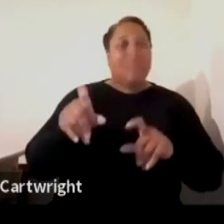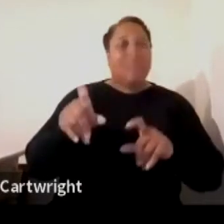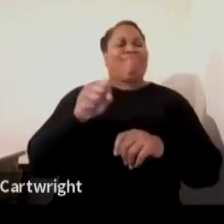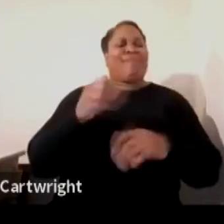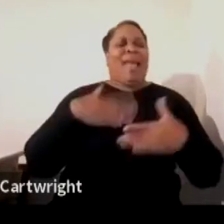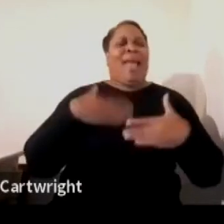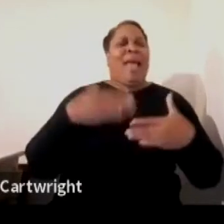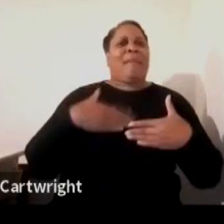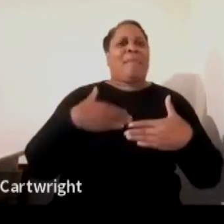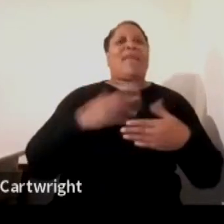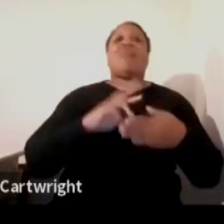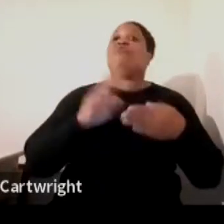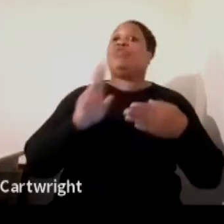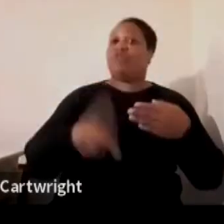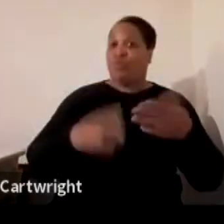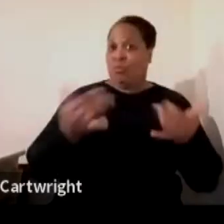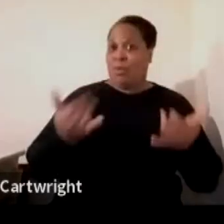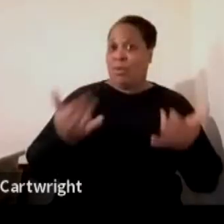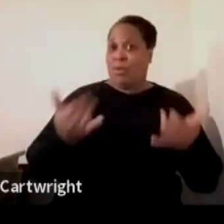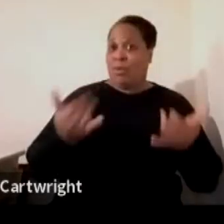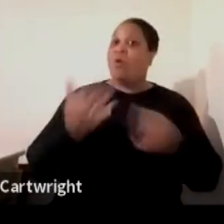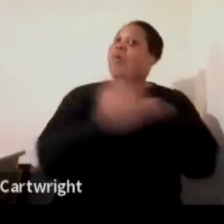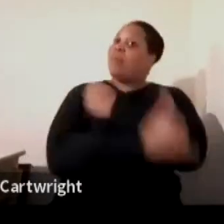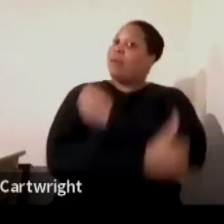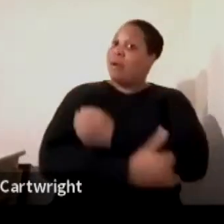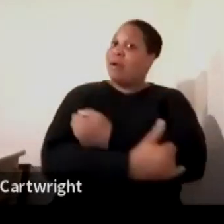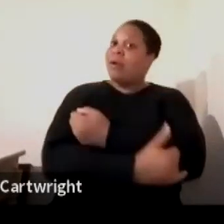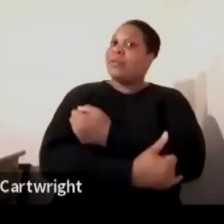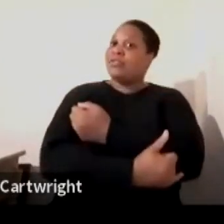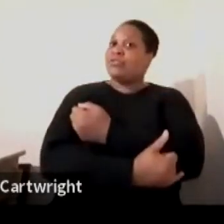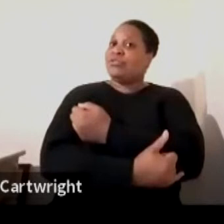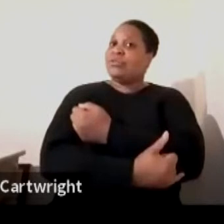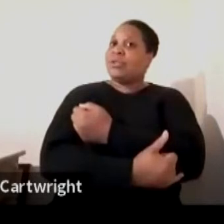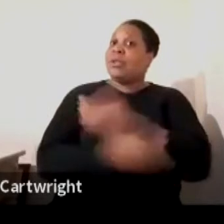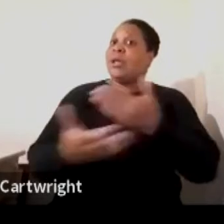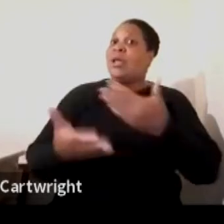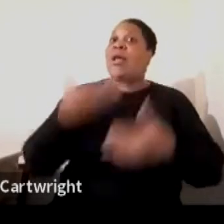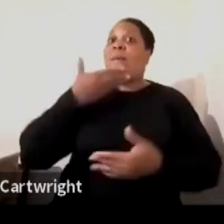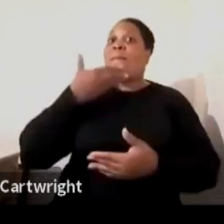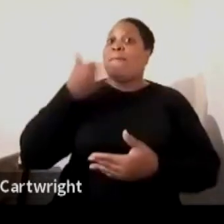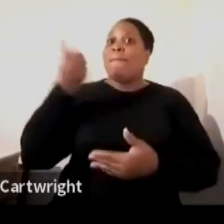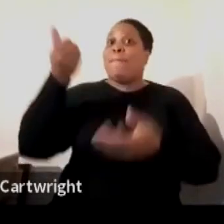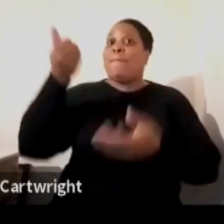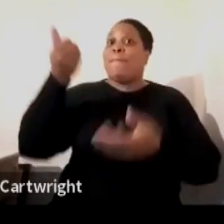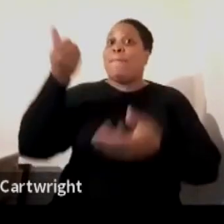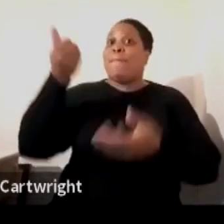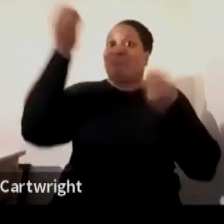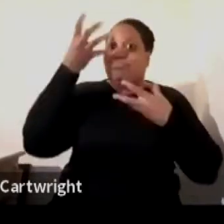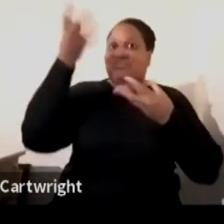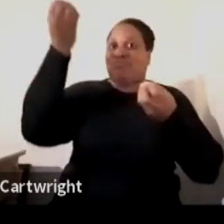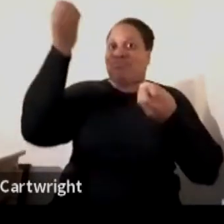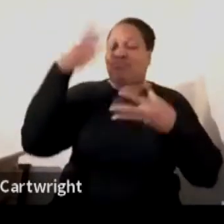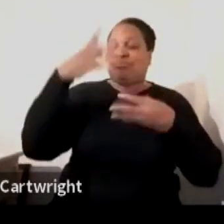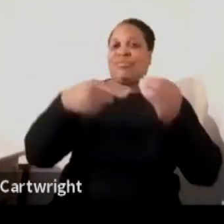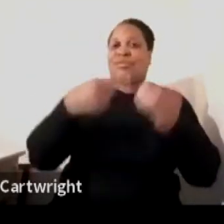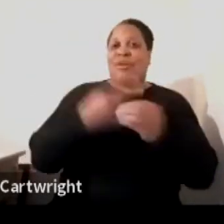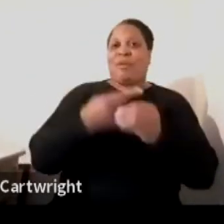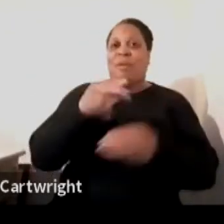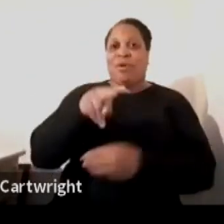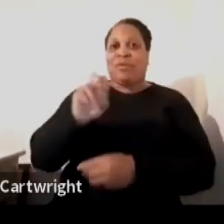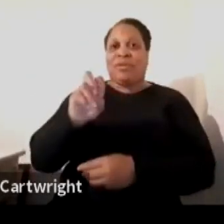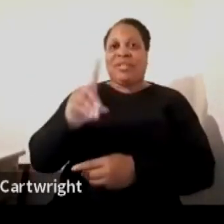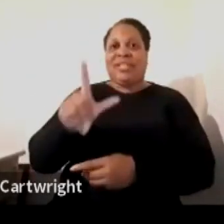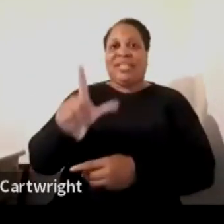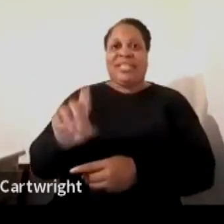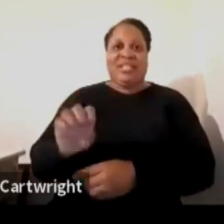result has been is that the country is probably the most well-versed on retractable needles around the world. So I'm happy for